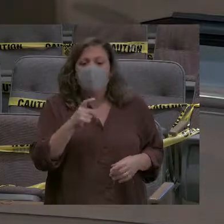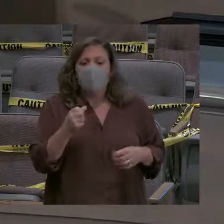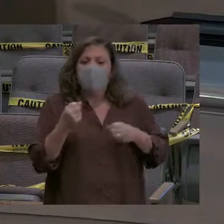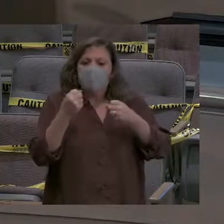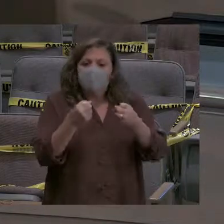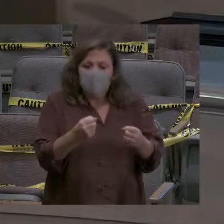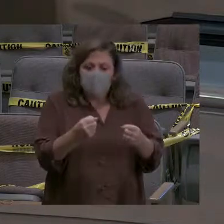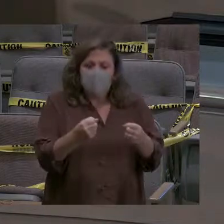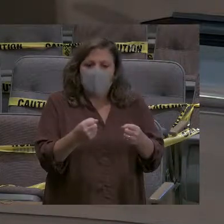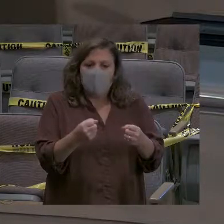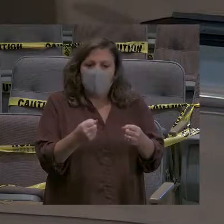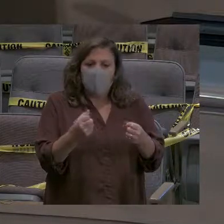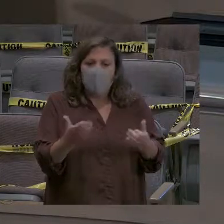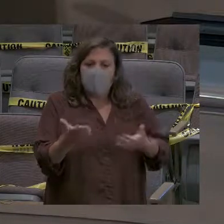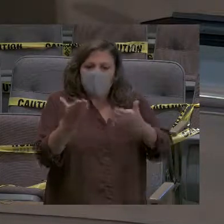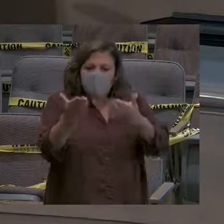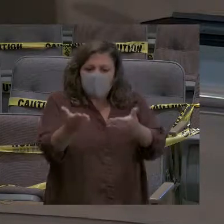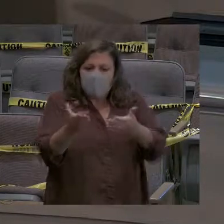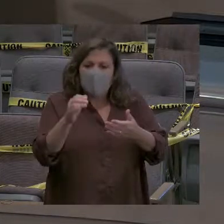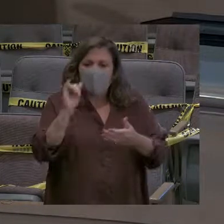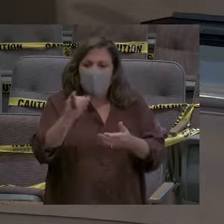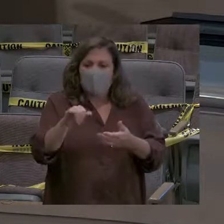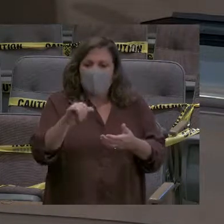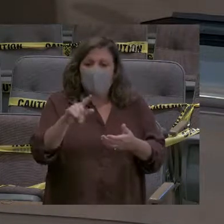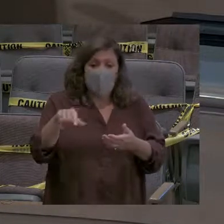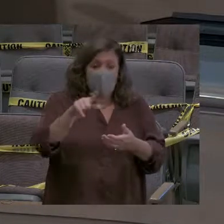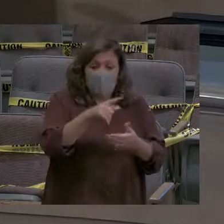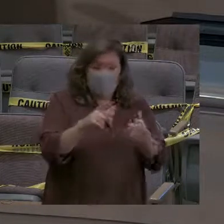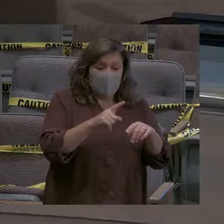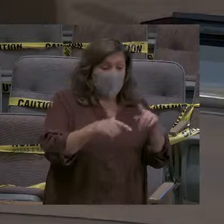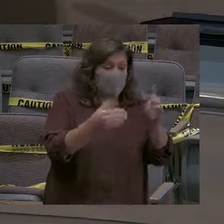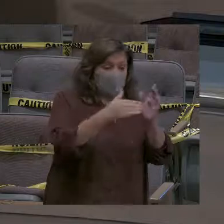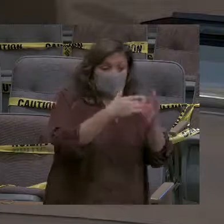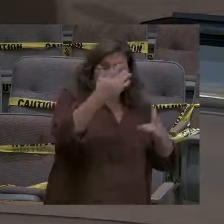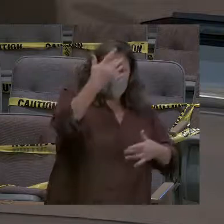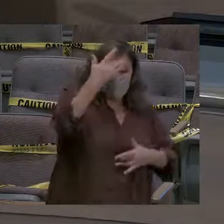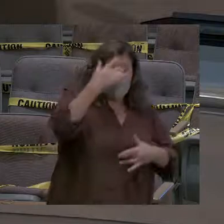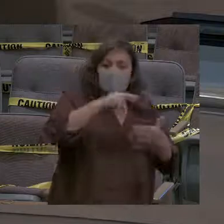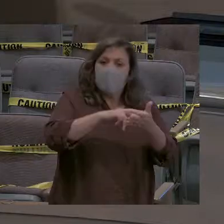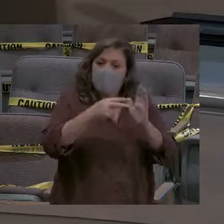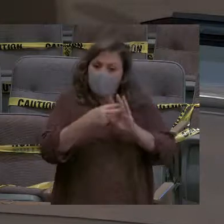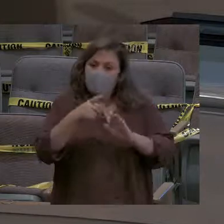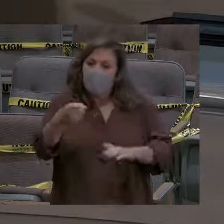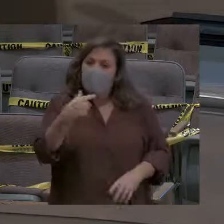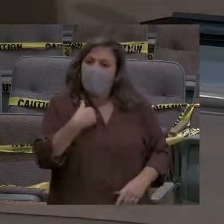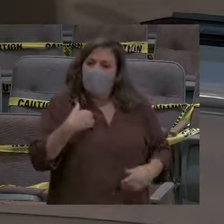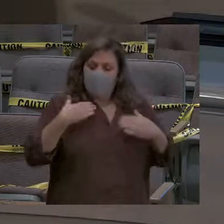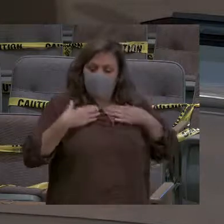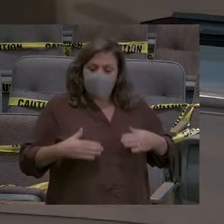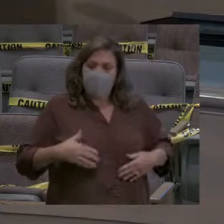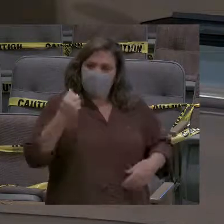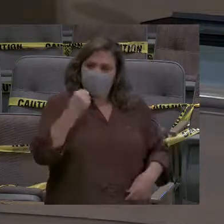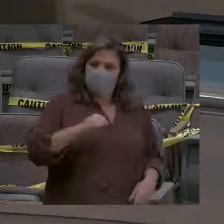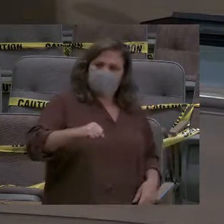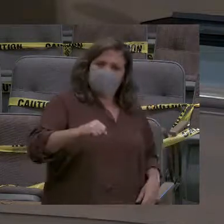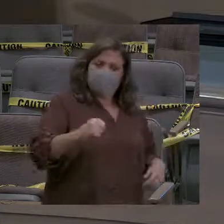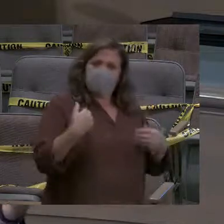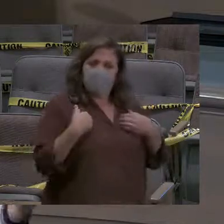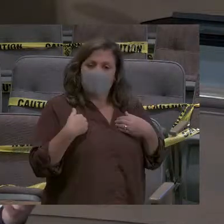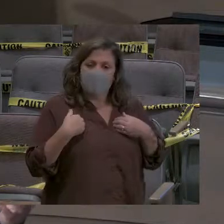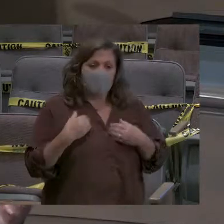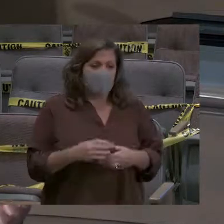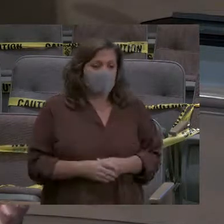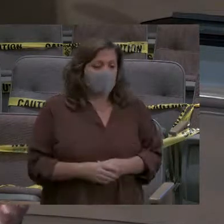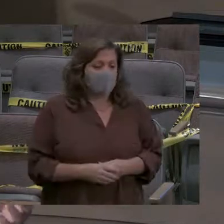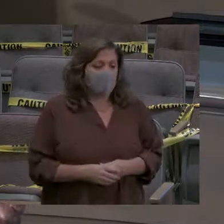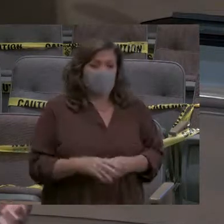degree of immunity. Does that mean that we have to require every person that has immunity to wear a mask? Does it mean we have to require a person